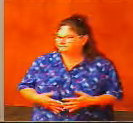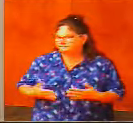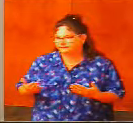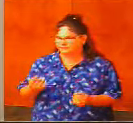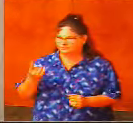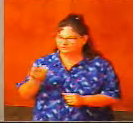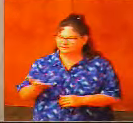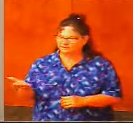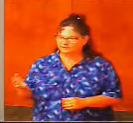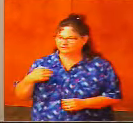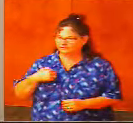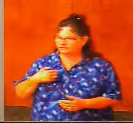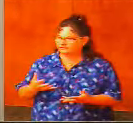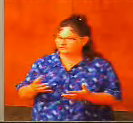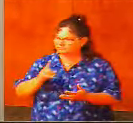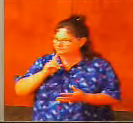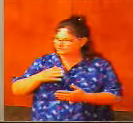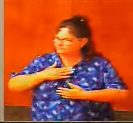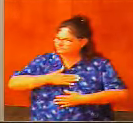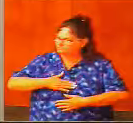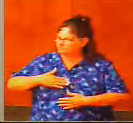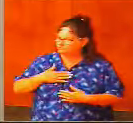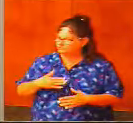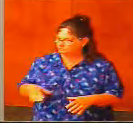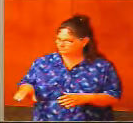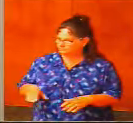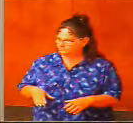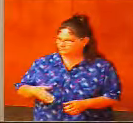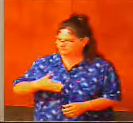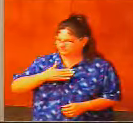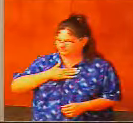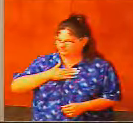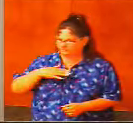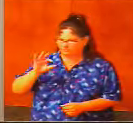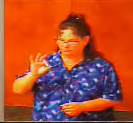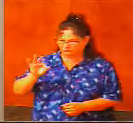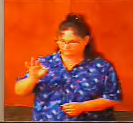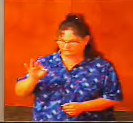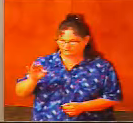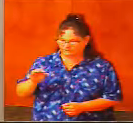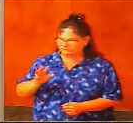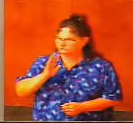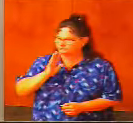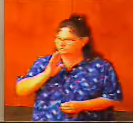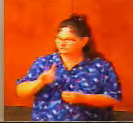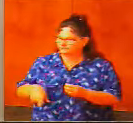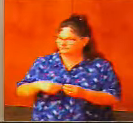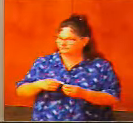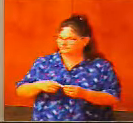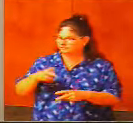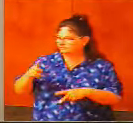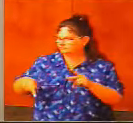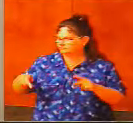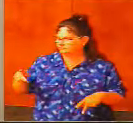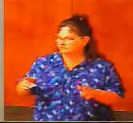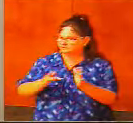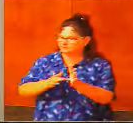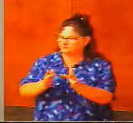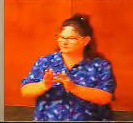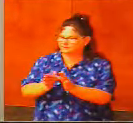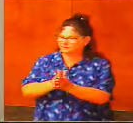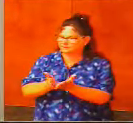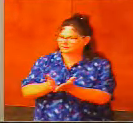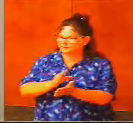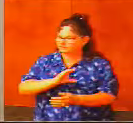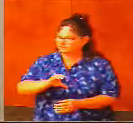Well, one of the things that I really enjoy doing in my preaching is talking about various Bible characters.